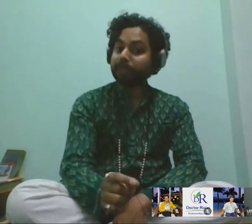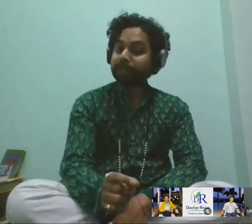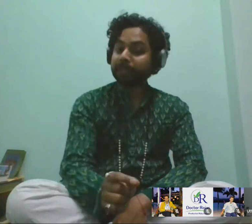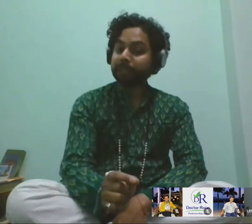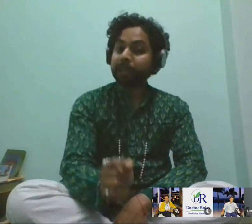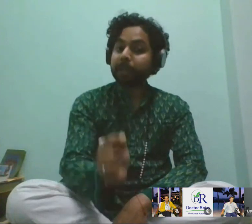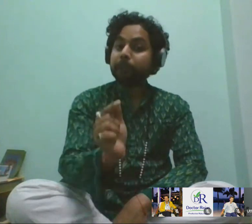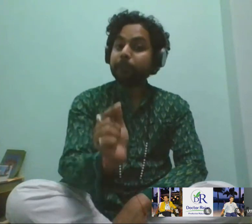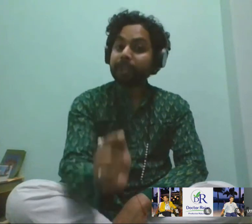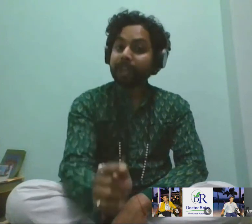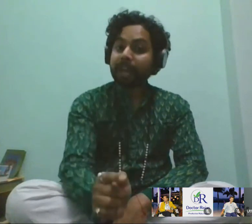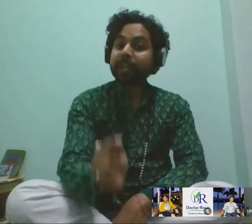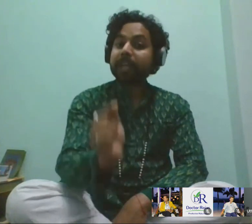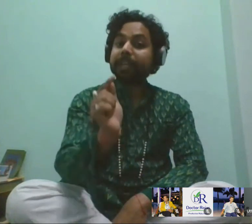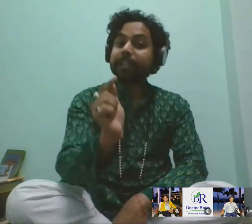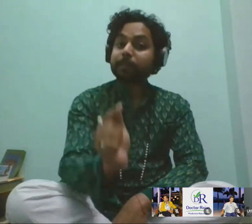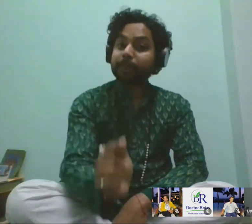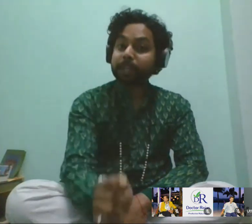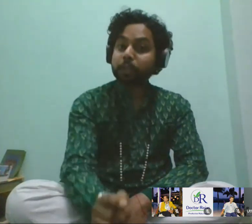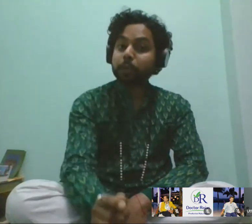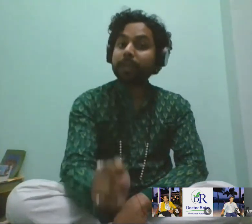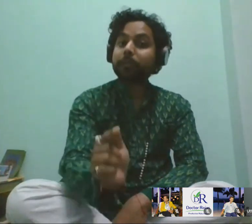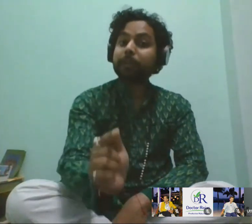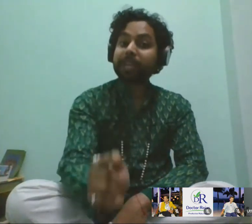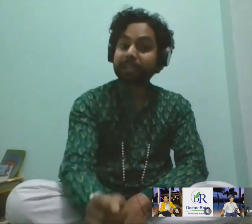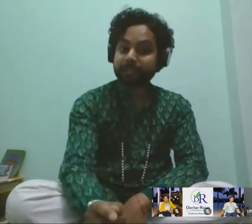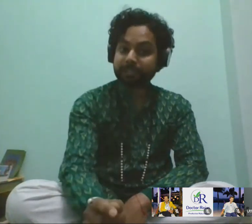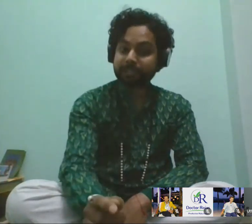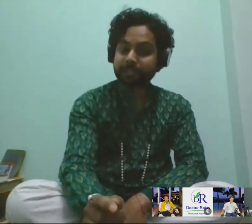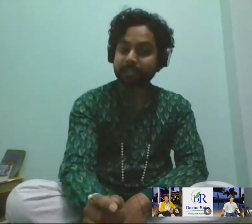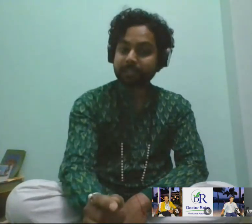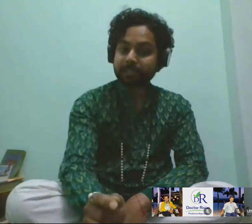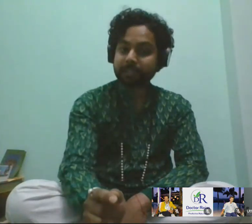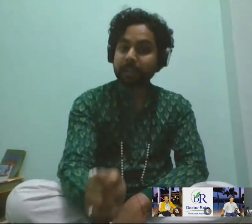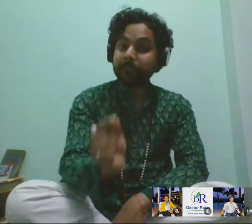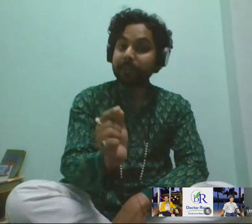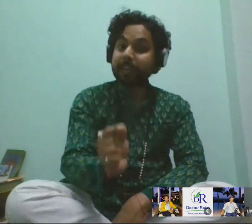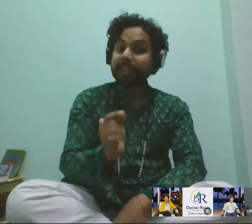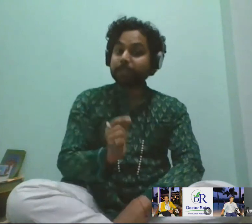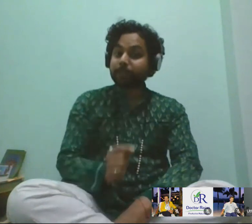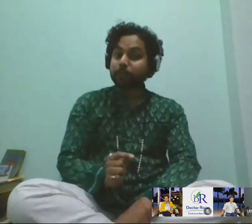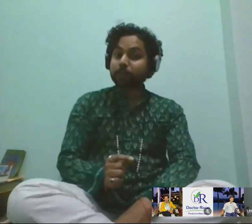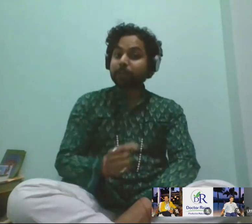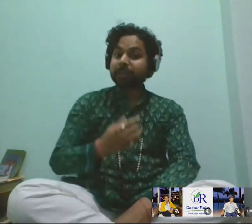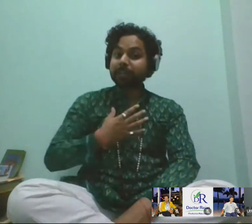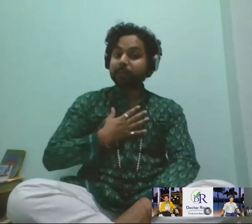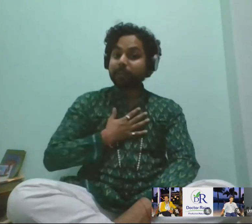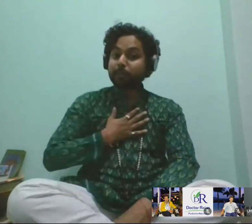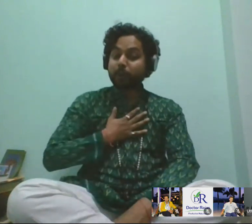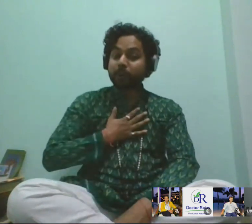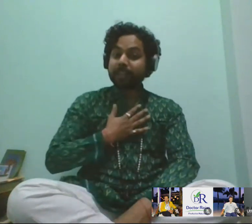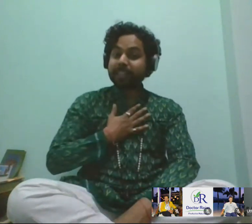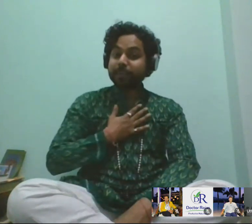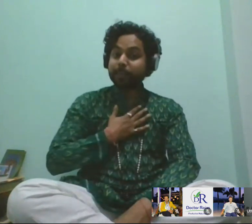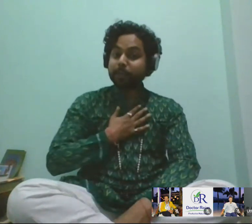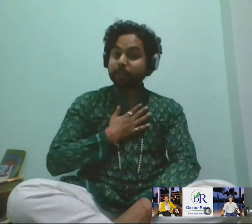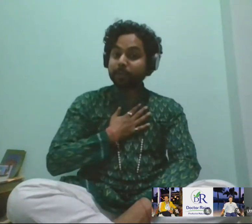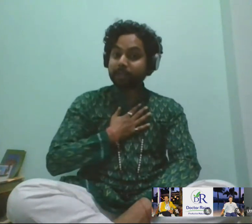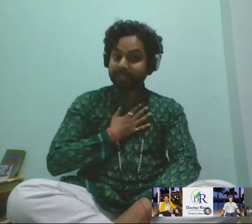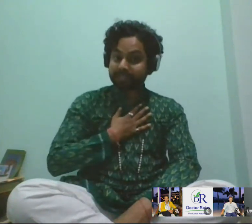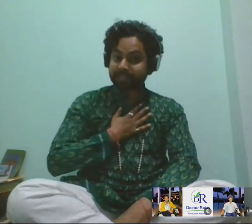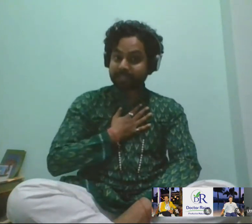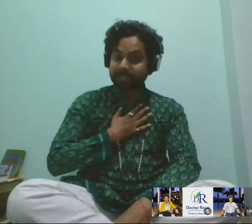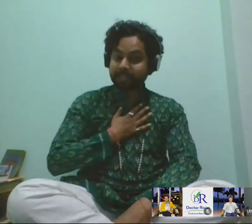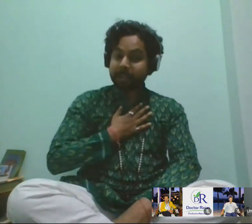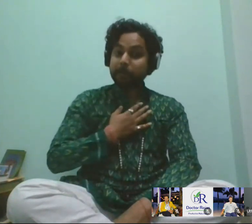human being. We are spiritual beings. We are spiritual beings. We born as